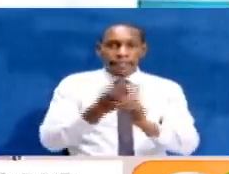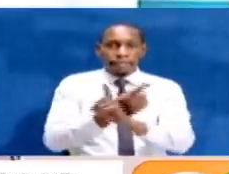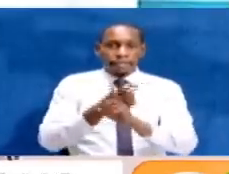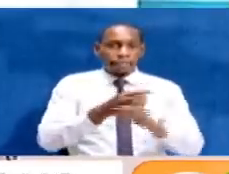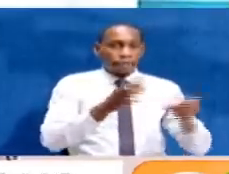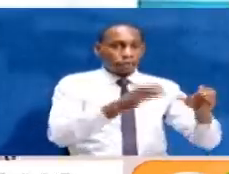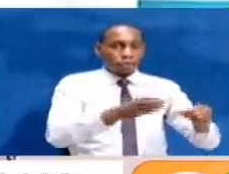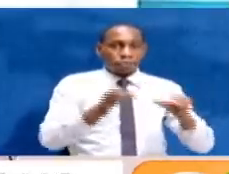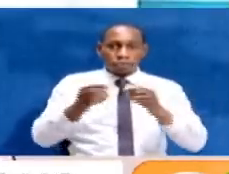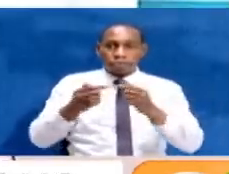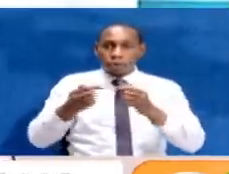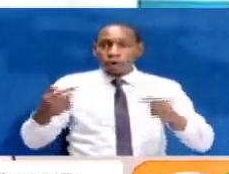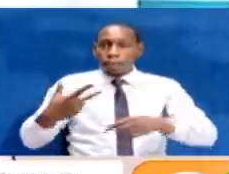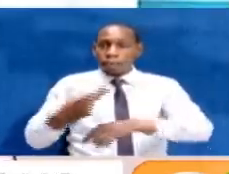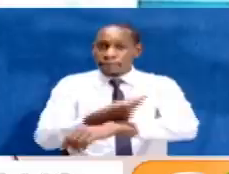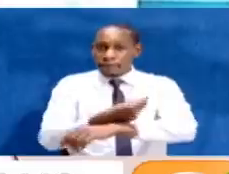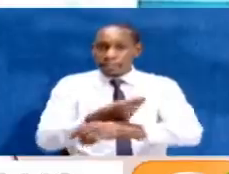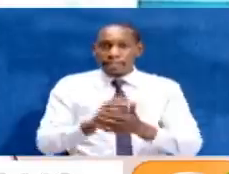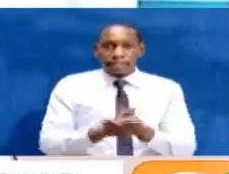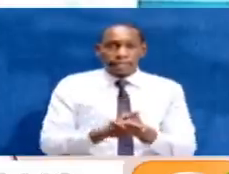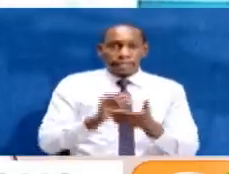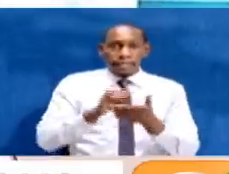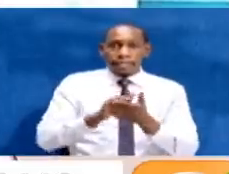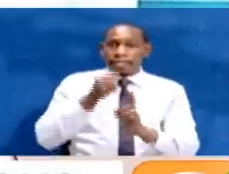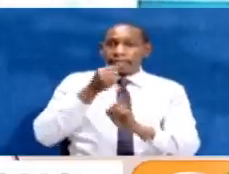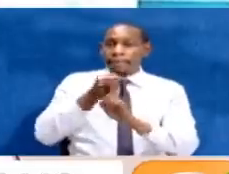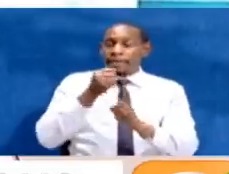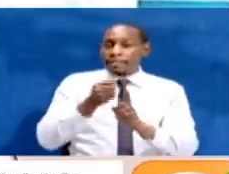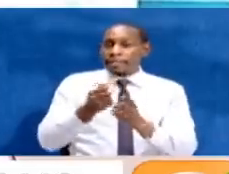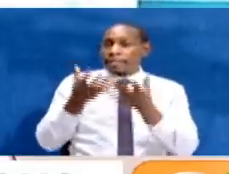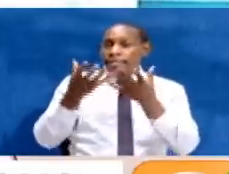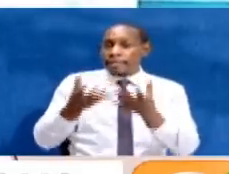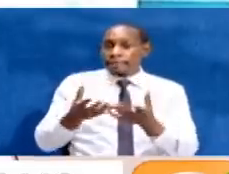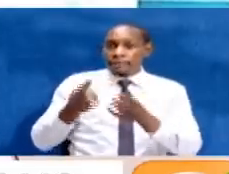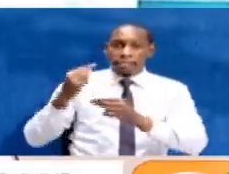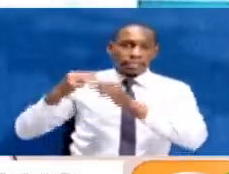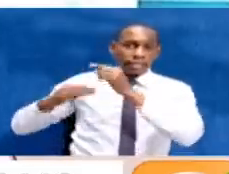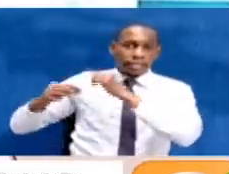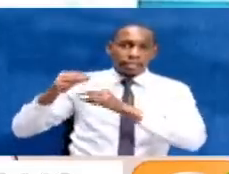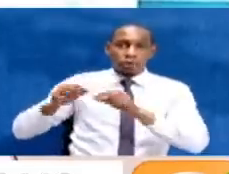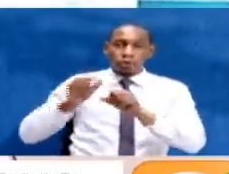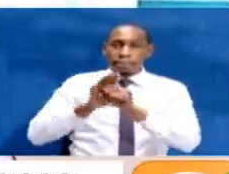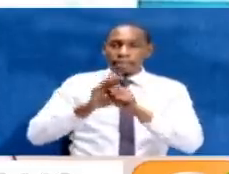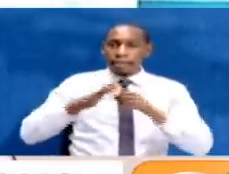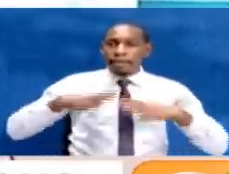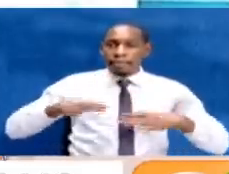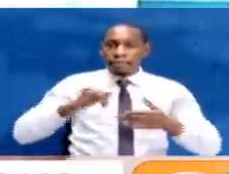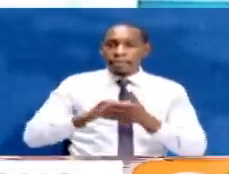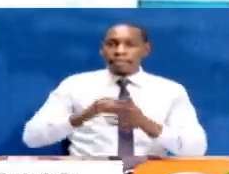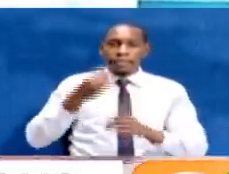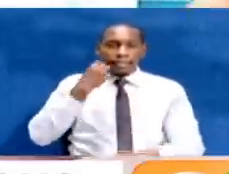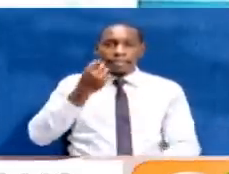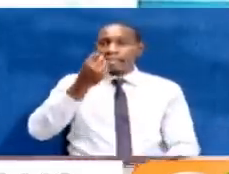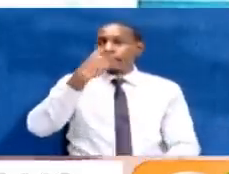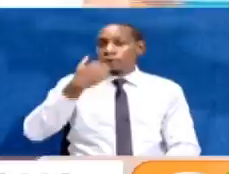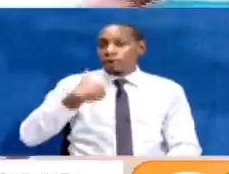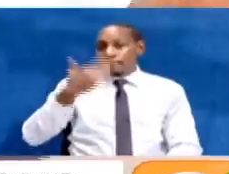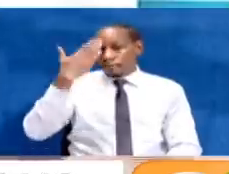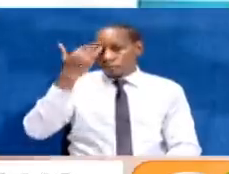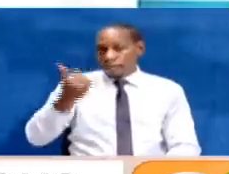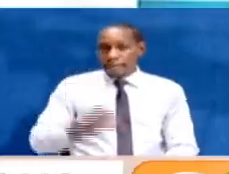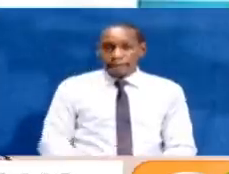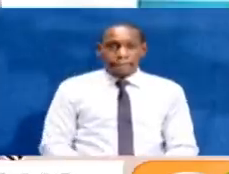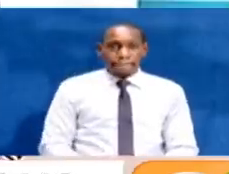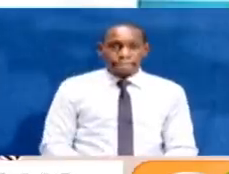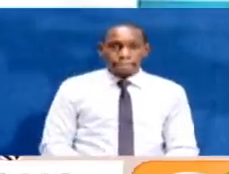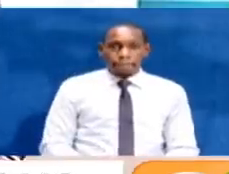different groups against vaccines, and that had a real impact. There's a whole generation of people who had polio just because there had